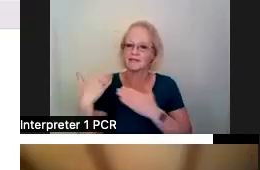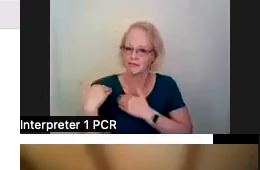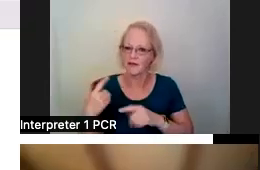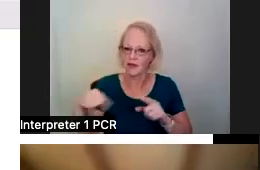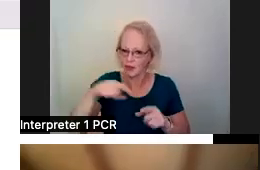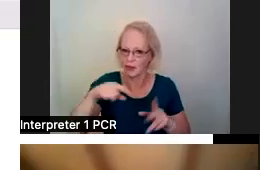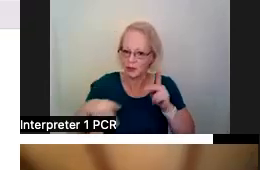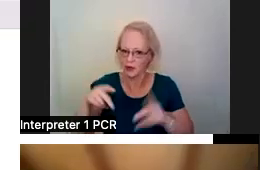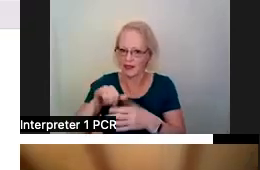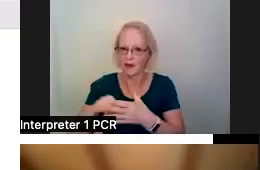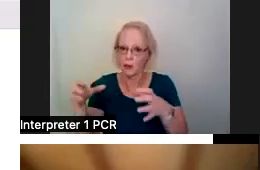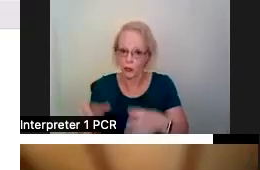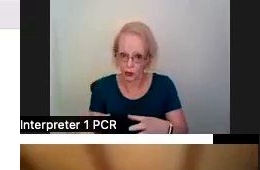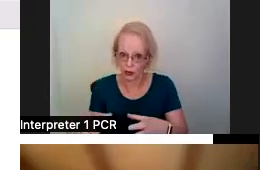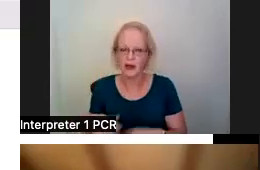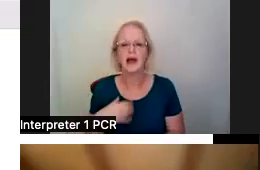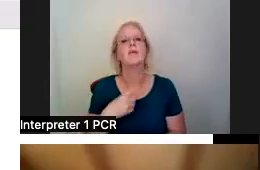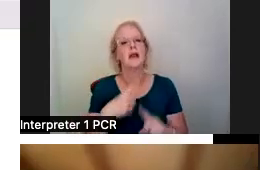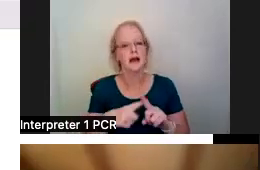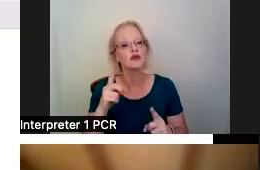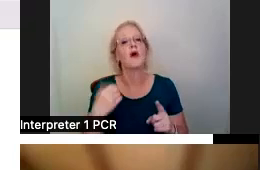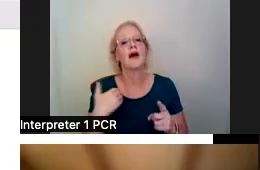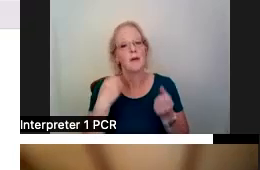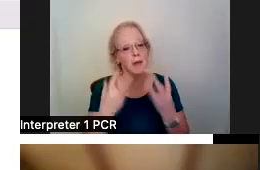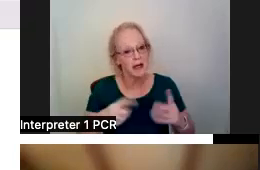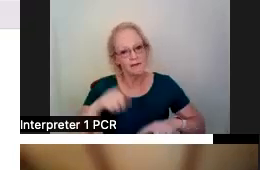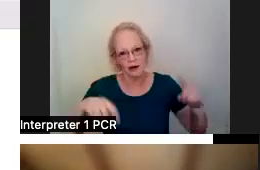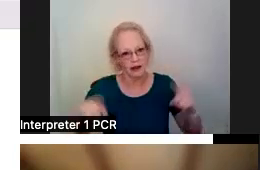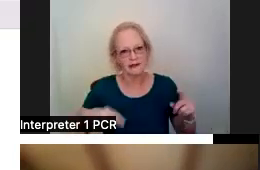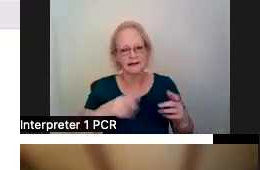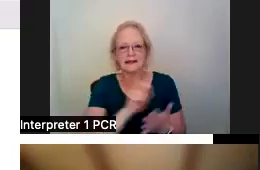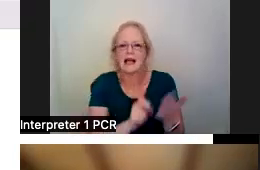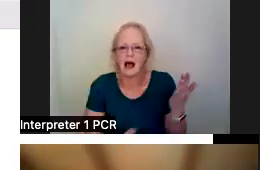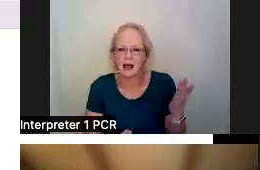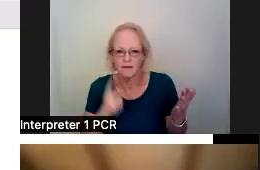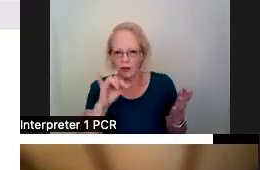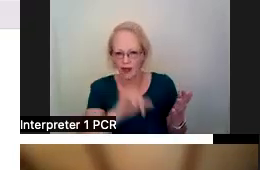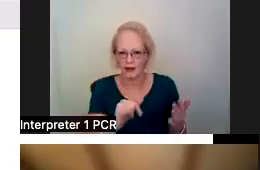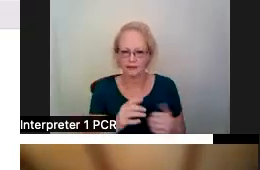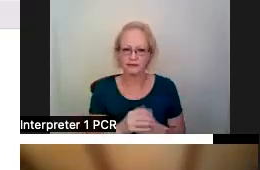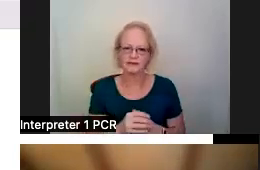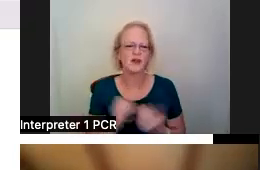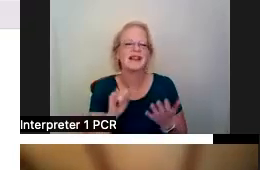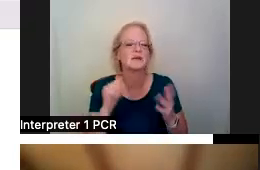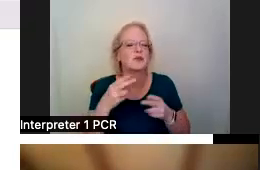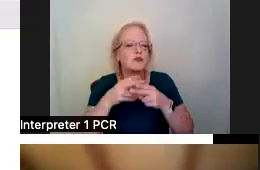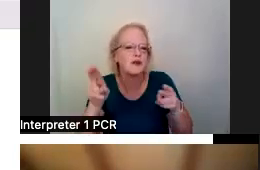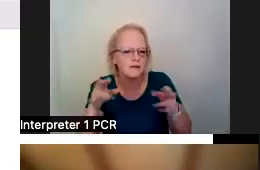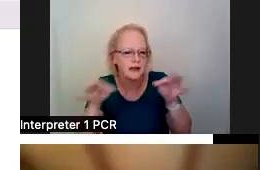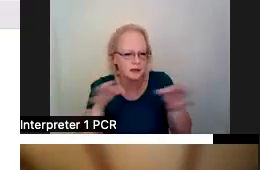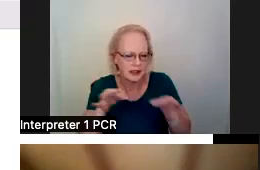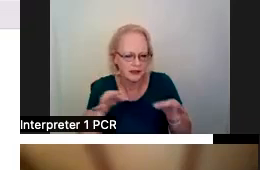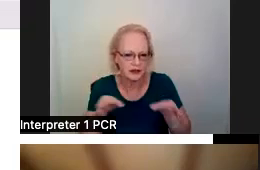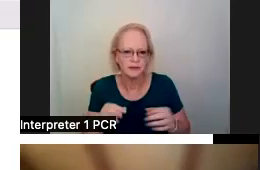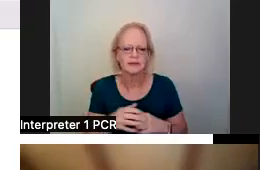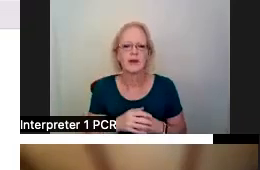optional designs are available. So this is pretty much a brief overview.